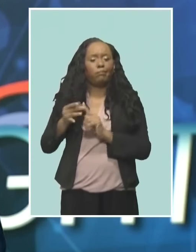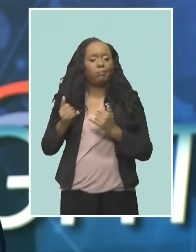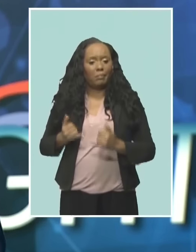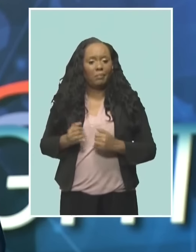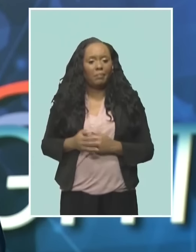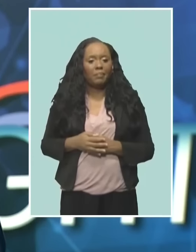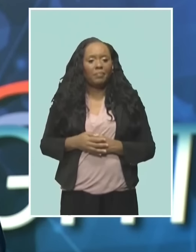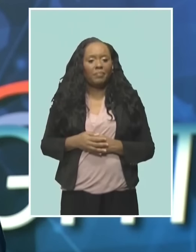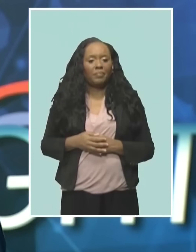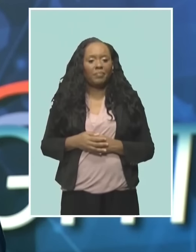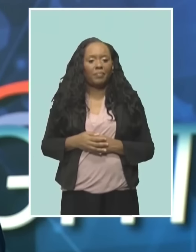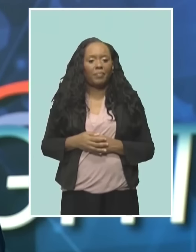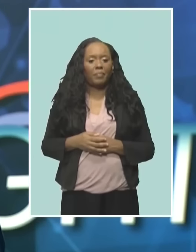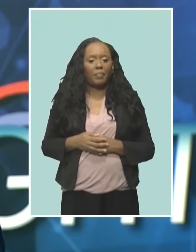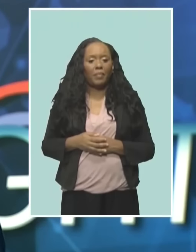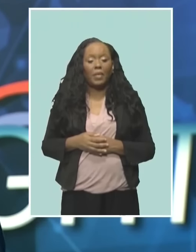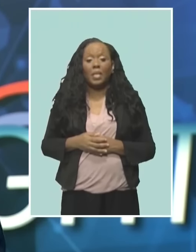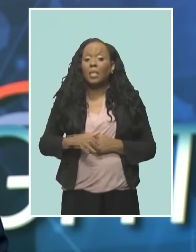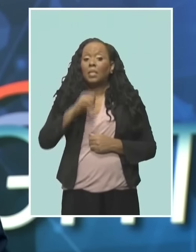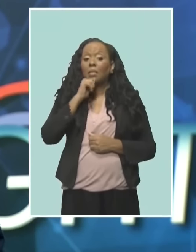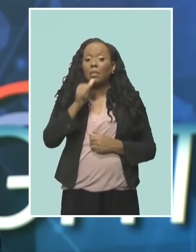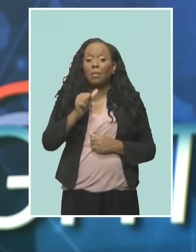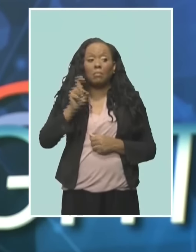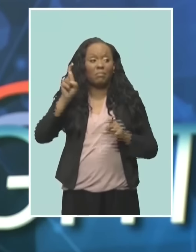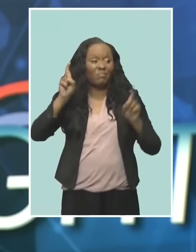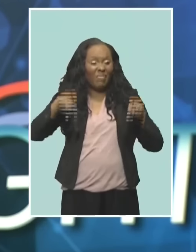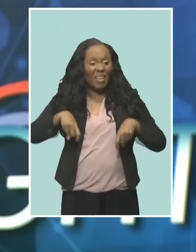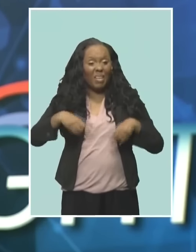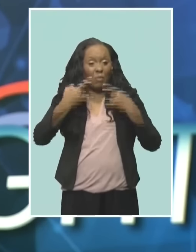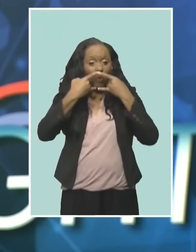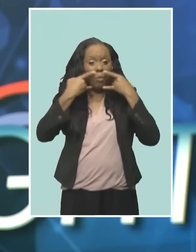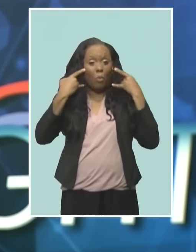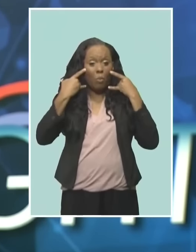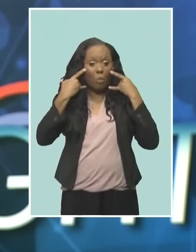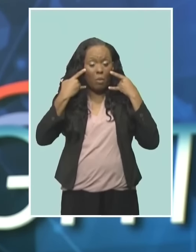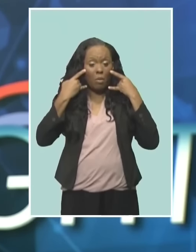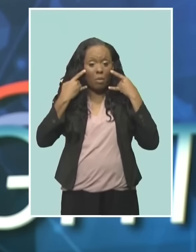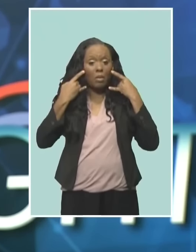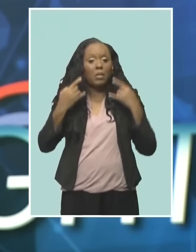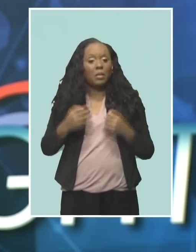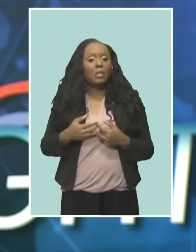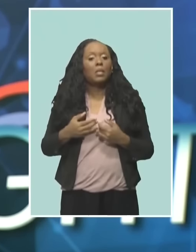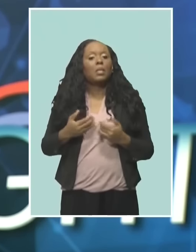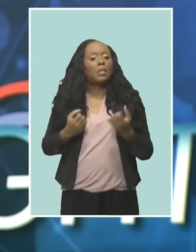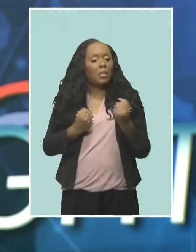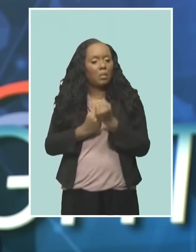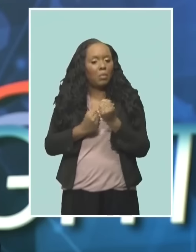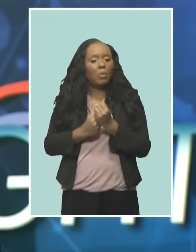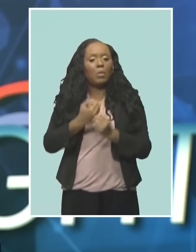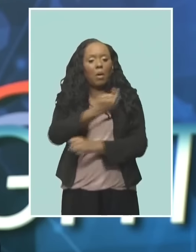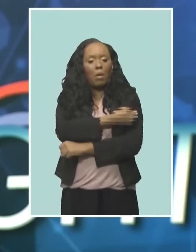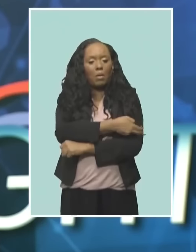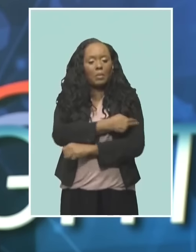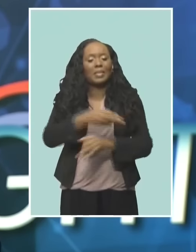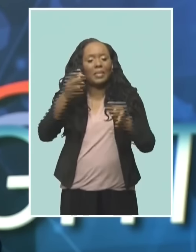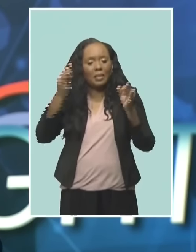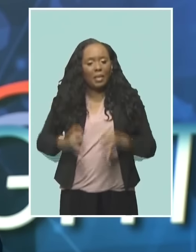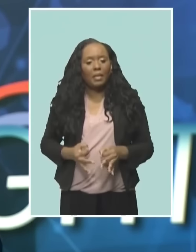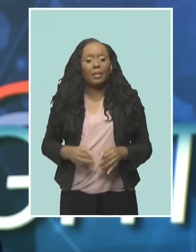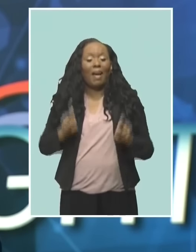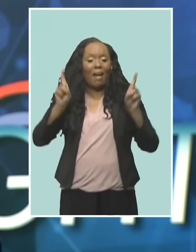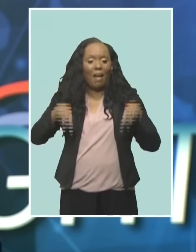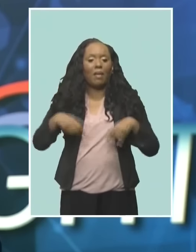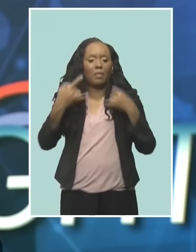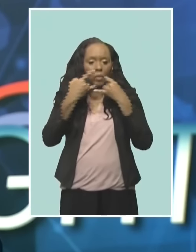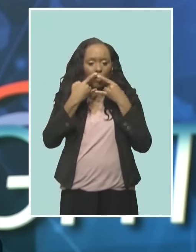Dr. George says even though it is not mandatory for Barbadians and visitors to wear masks in public spaces, he supports the